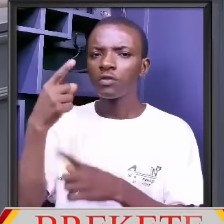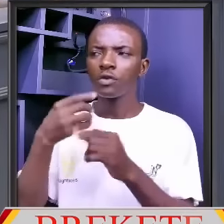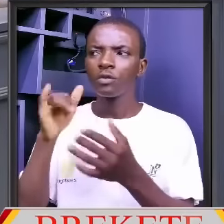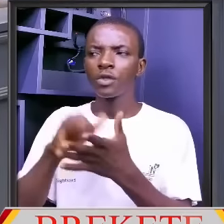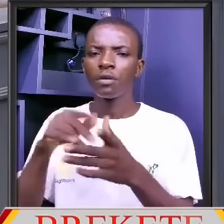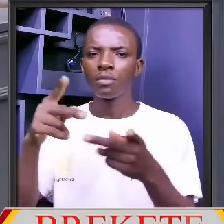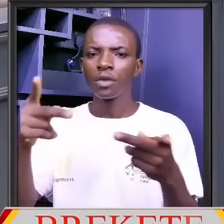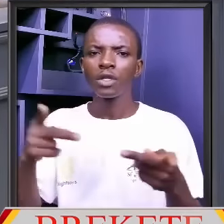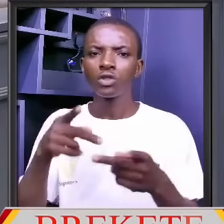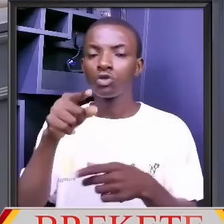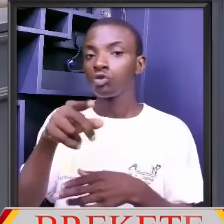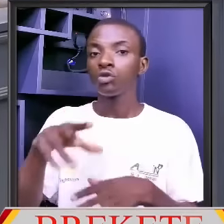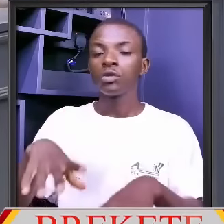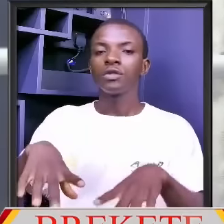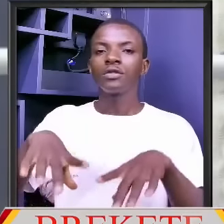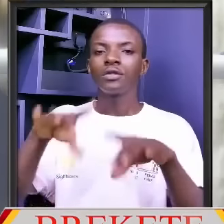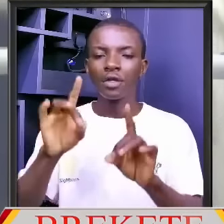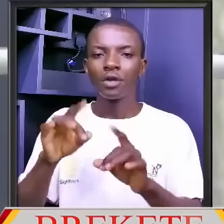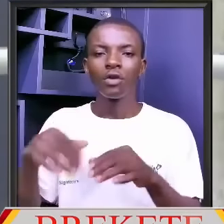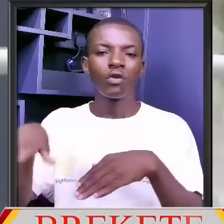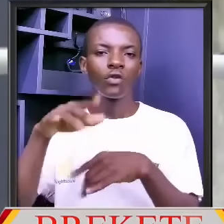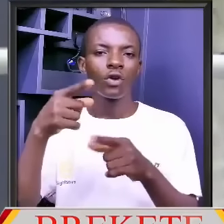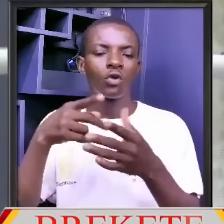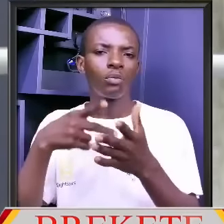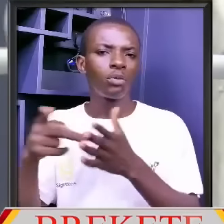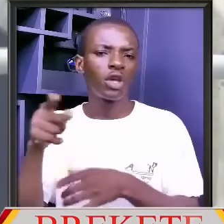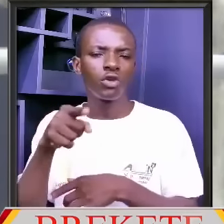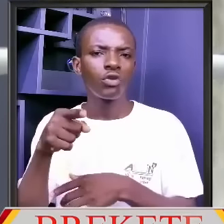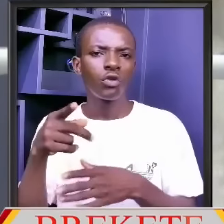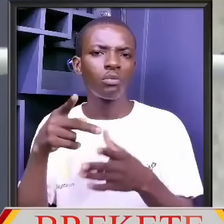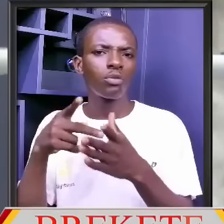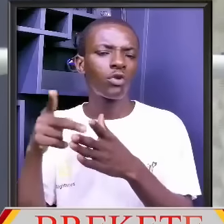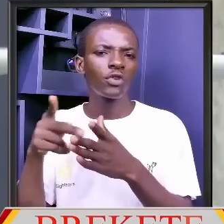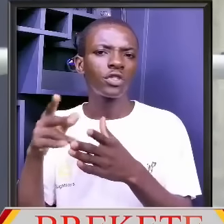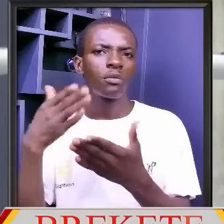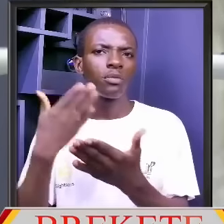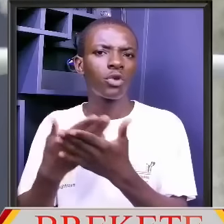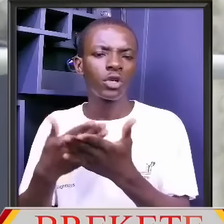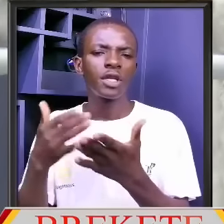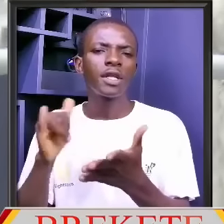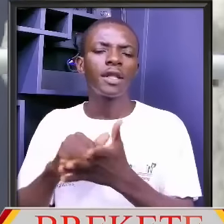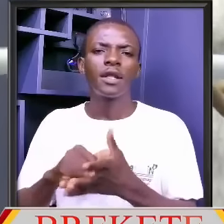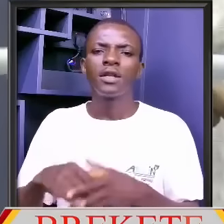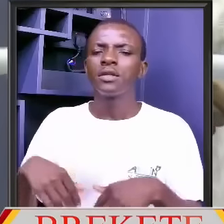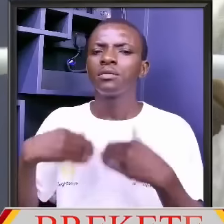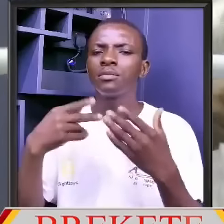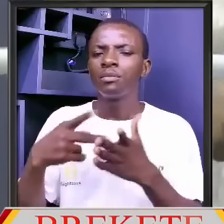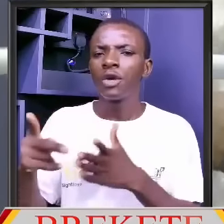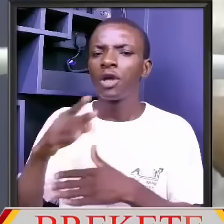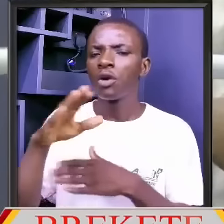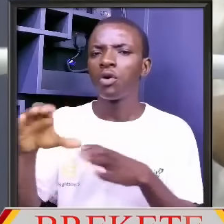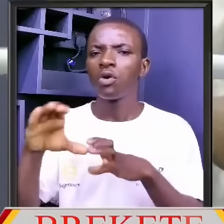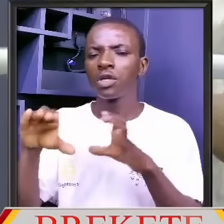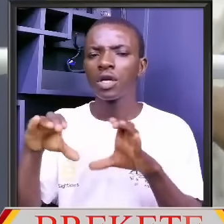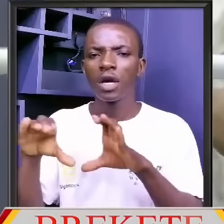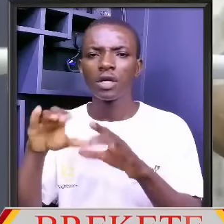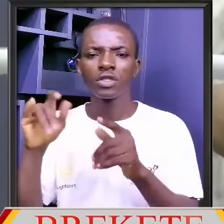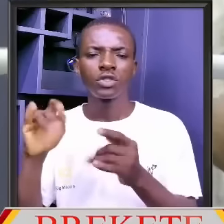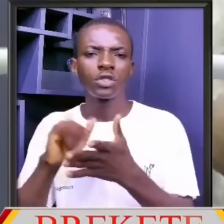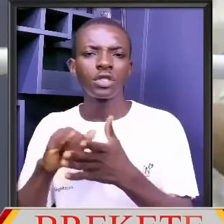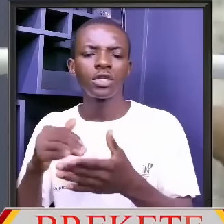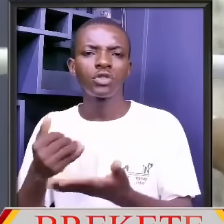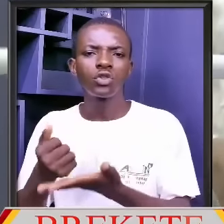place, now you go act them. And yes, we go pay you professional money where we go pay the actor